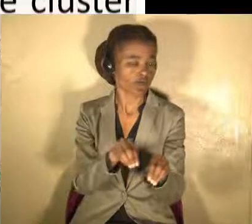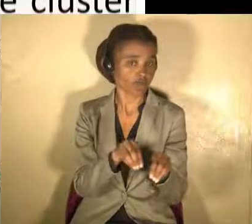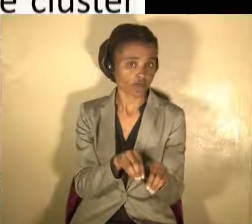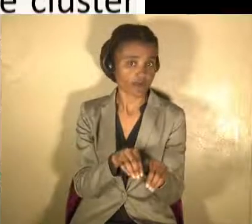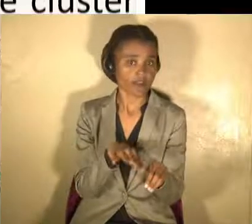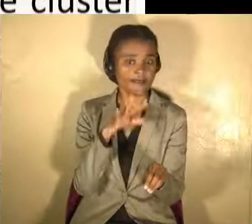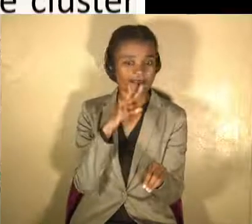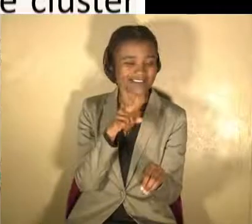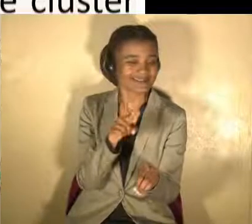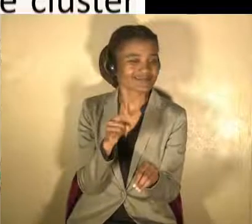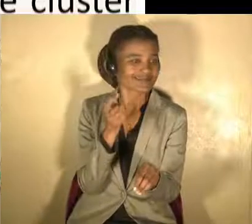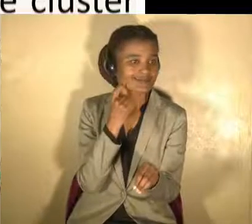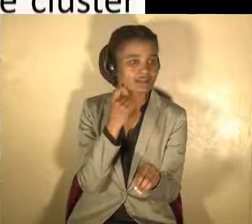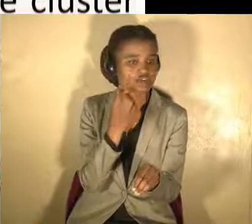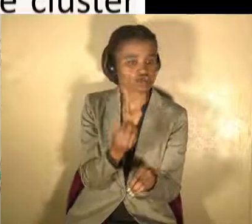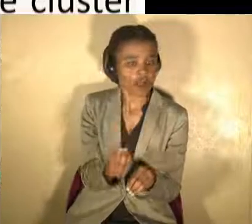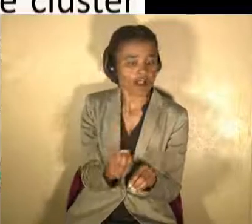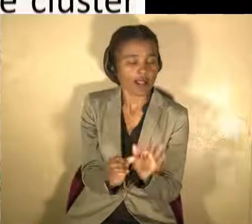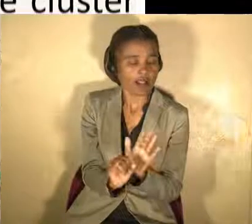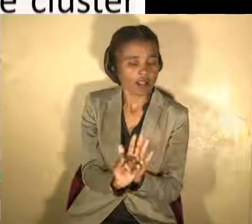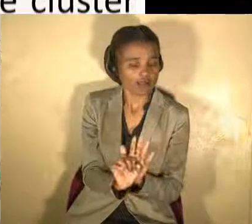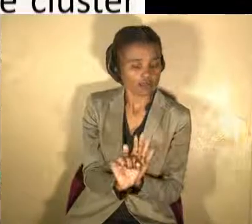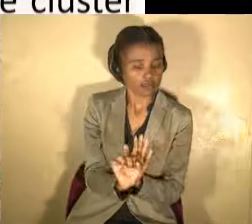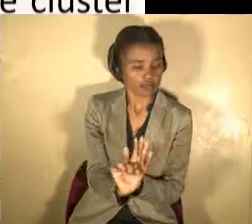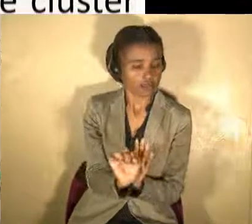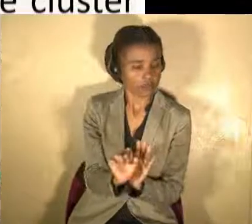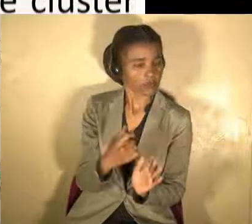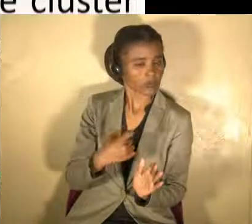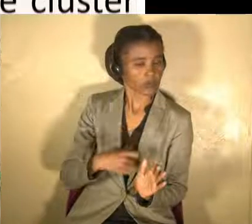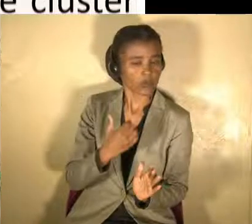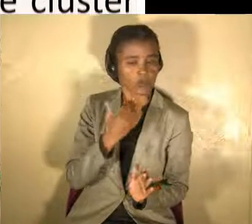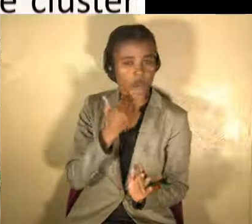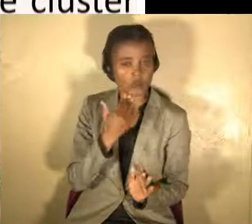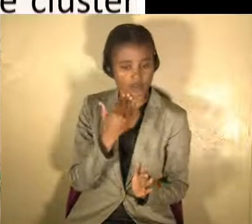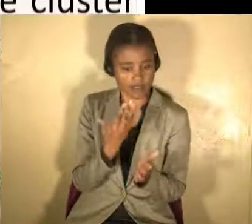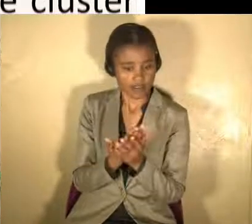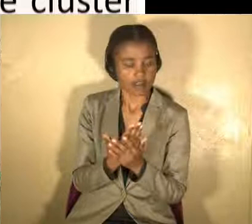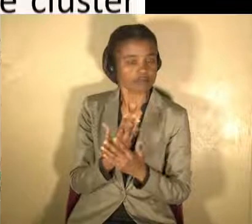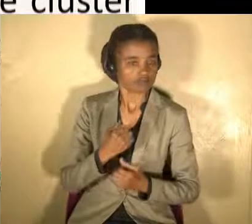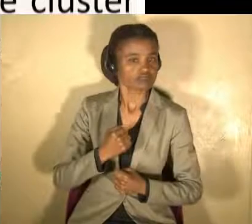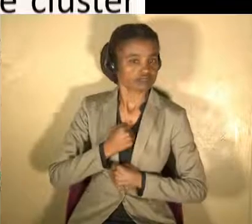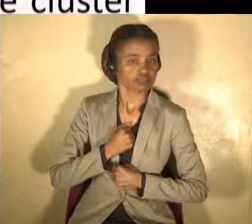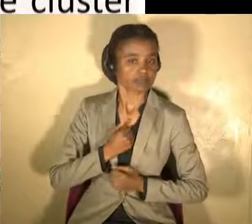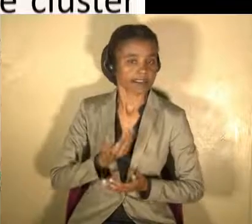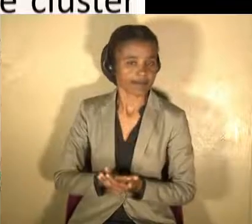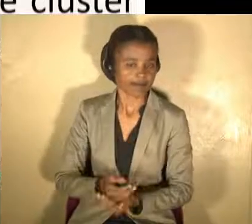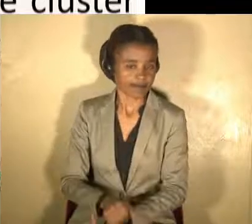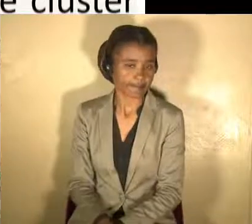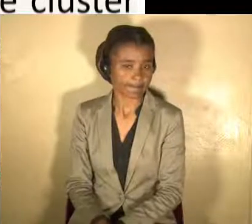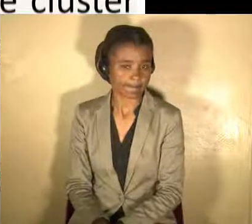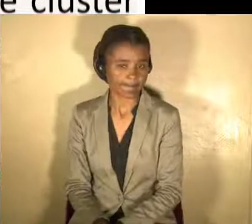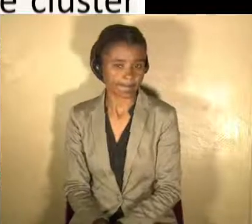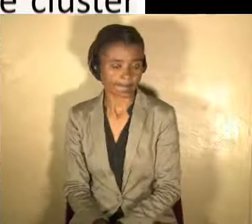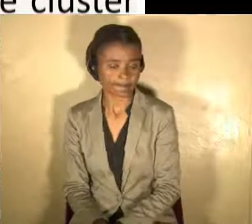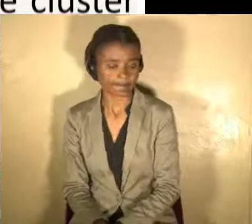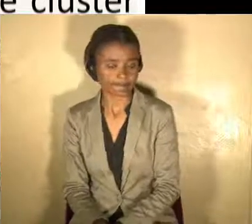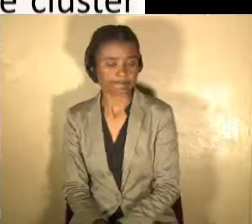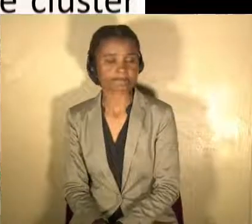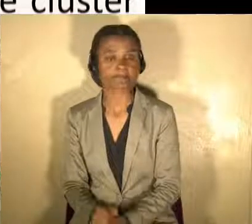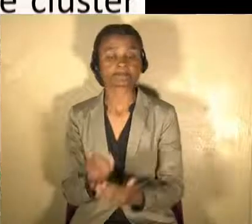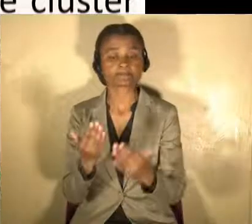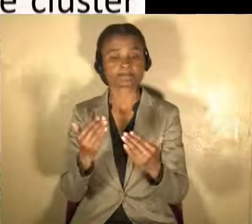her identity. And in terms of clause